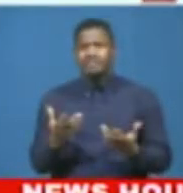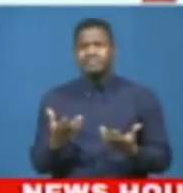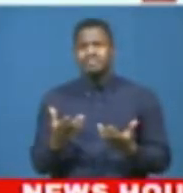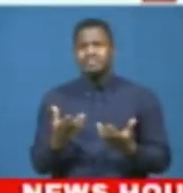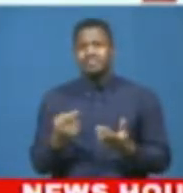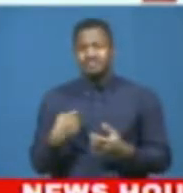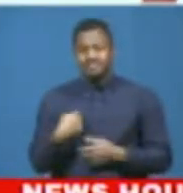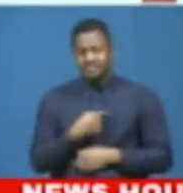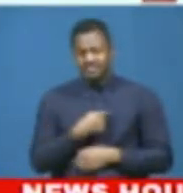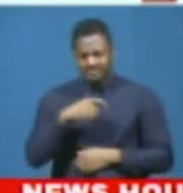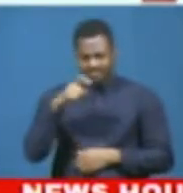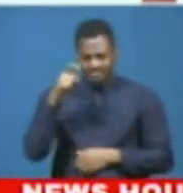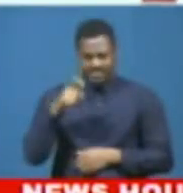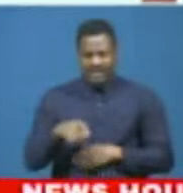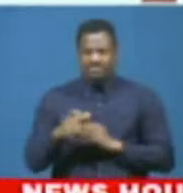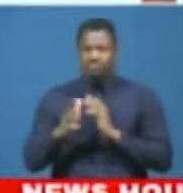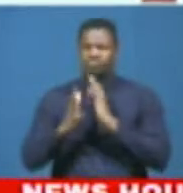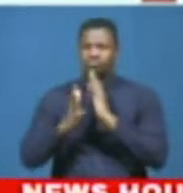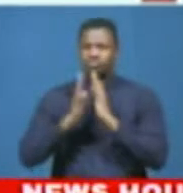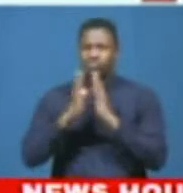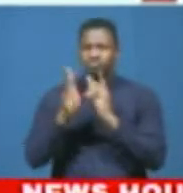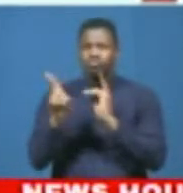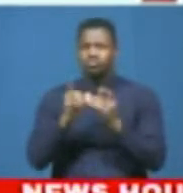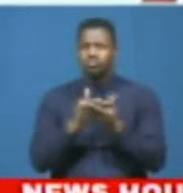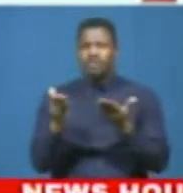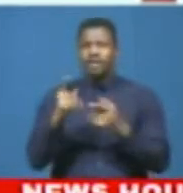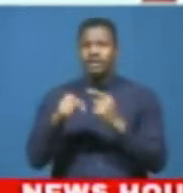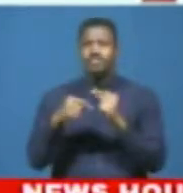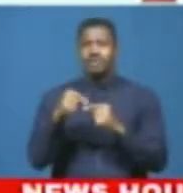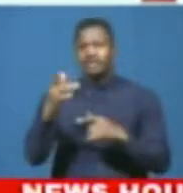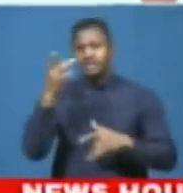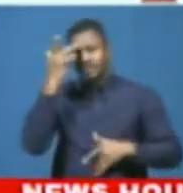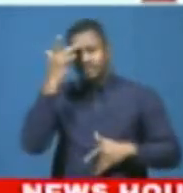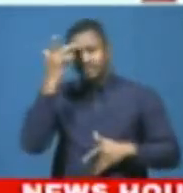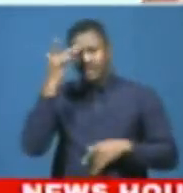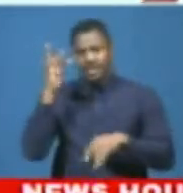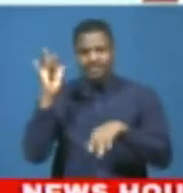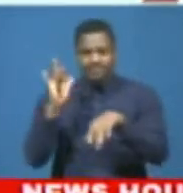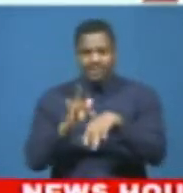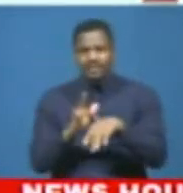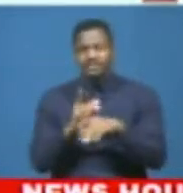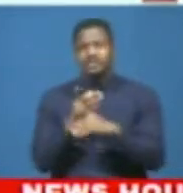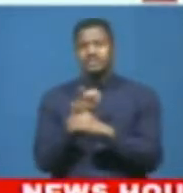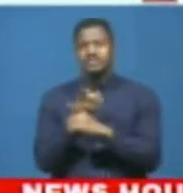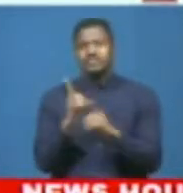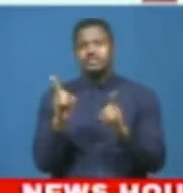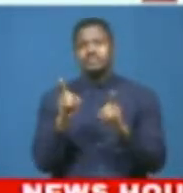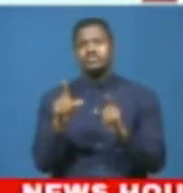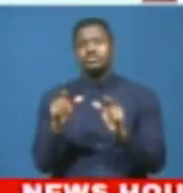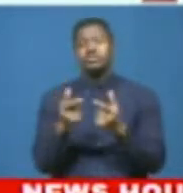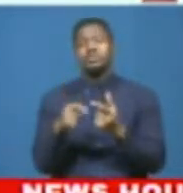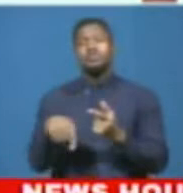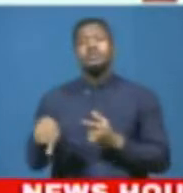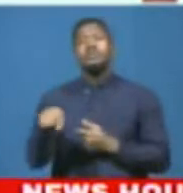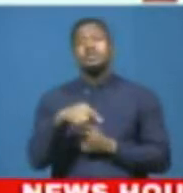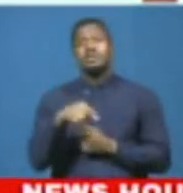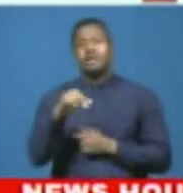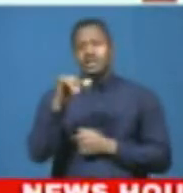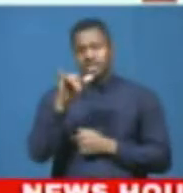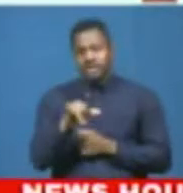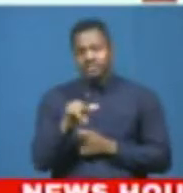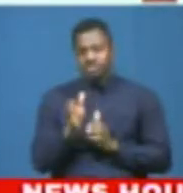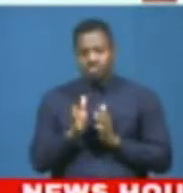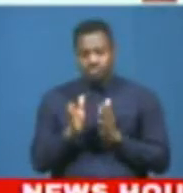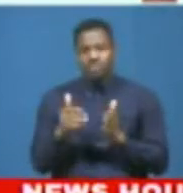We must speak up and do something about the disease that is affecting the democracy. That is the only way we